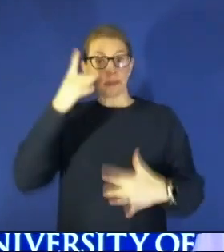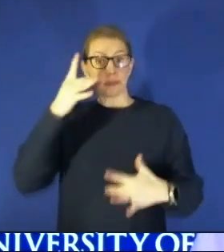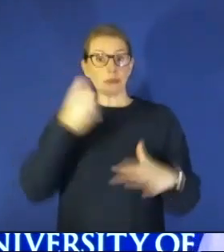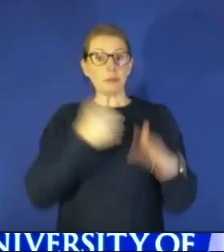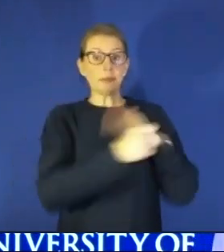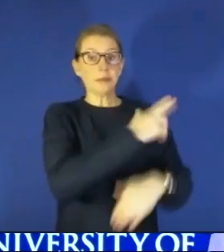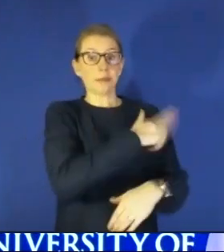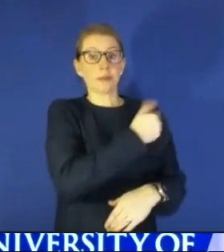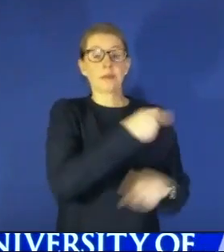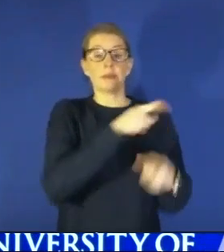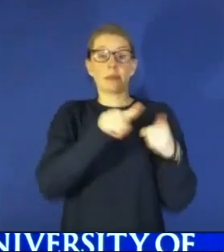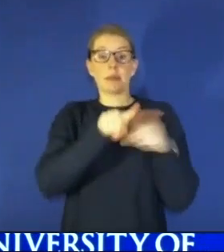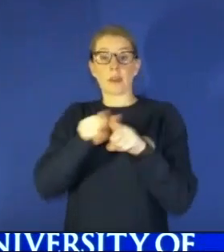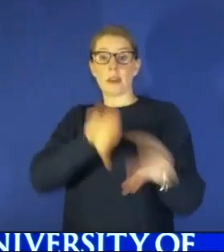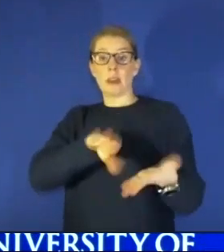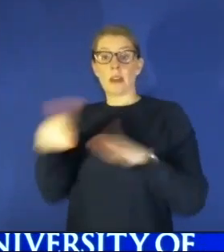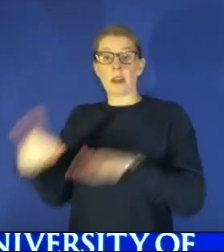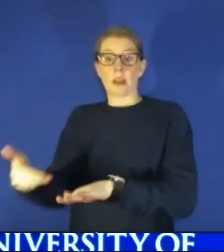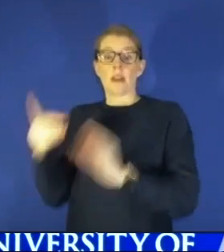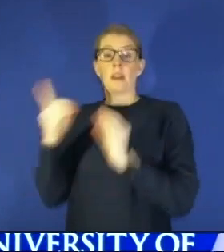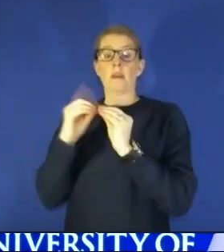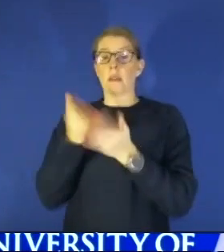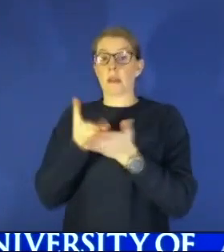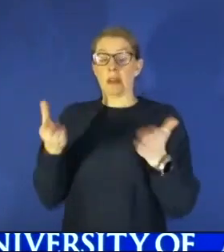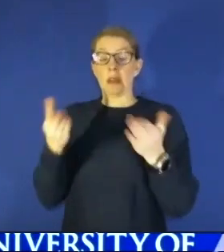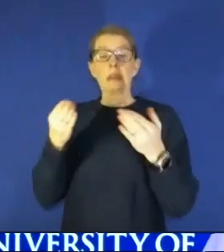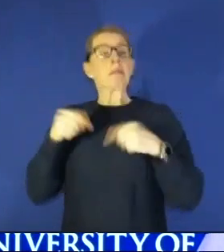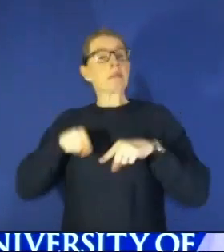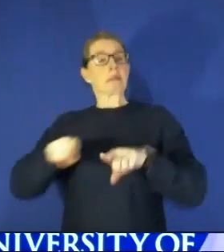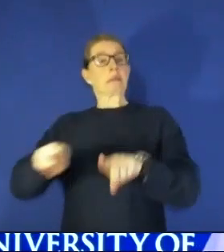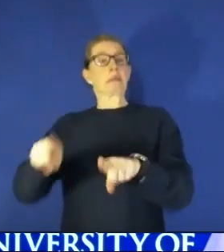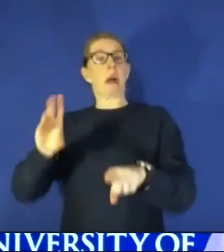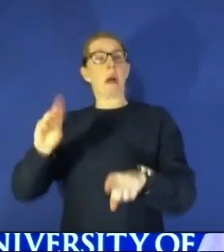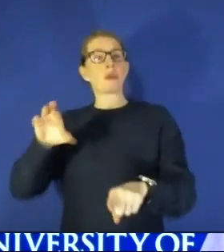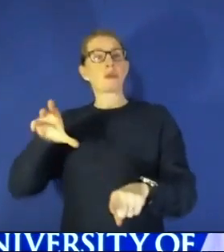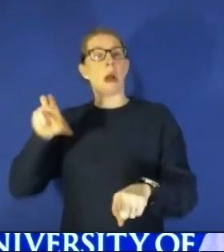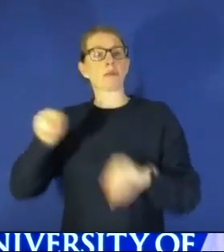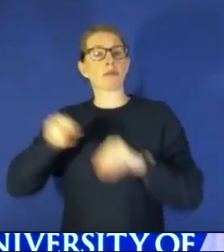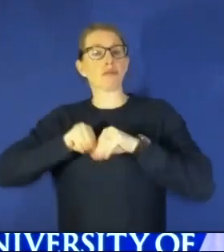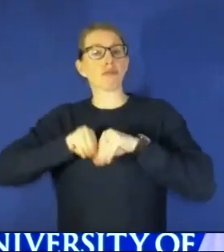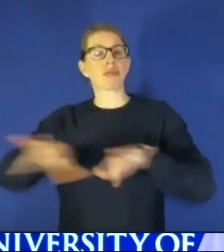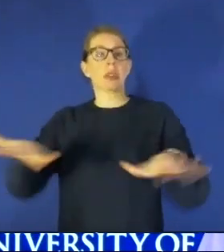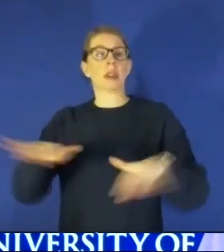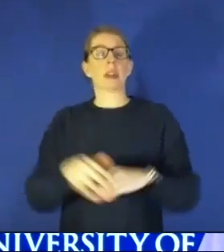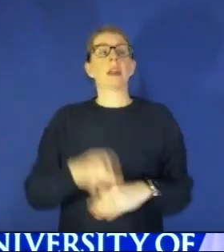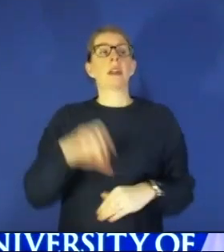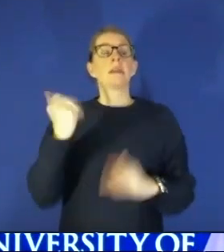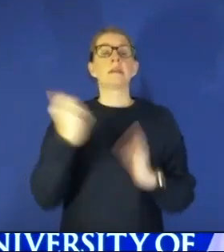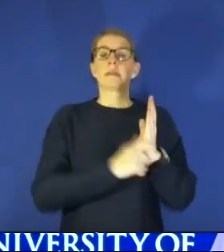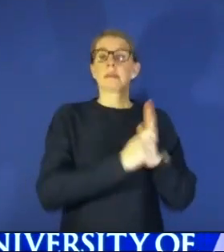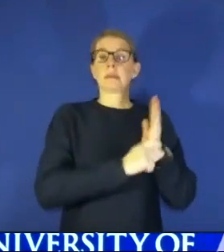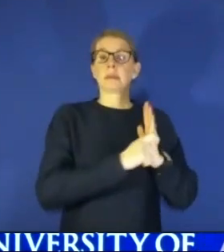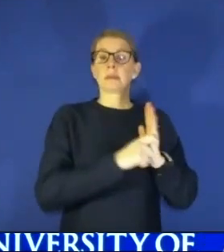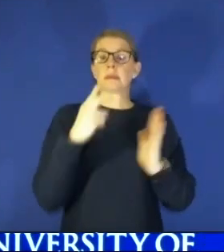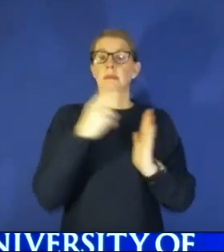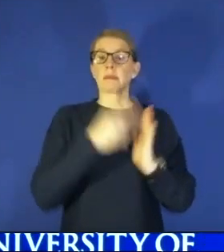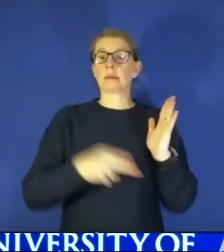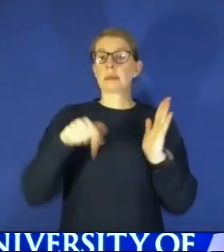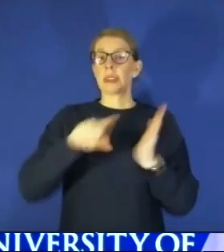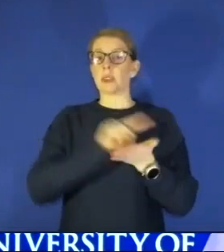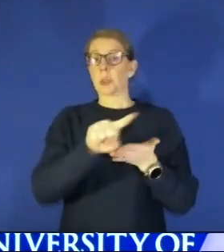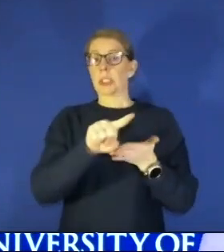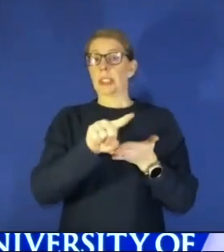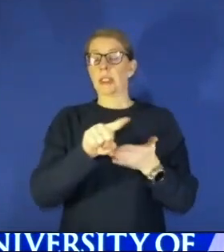and death. And this is one more thing, even during Omicron. And then just like you talked about, another article in New England Journal this week also showed